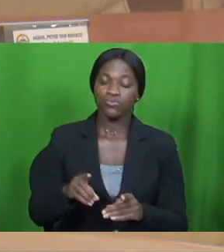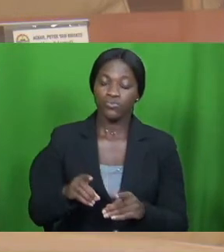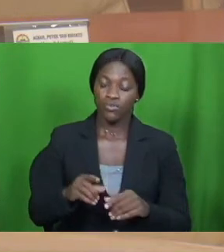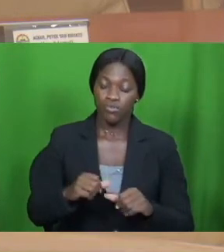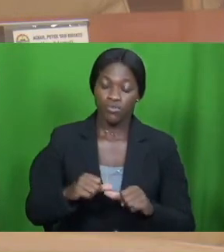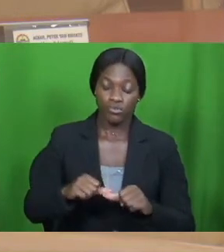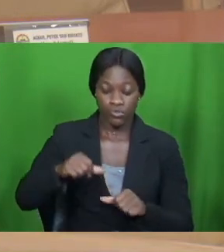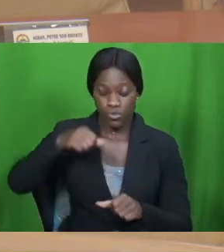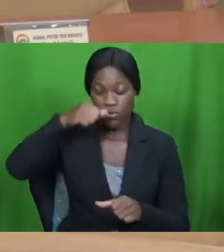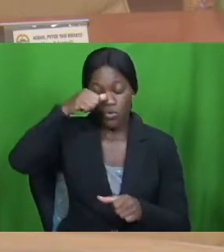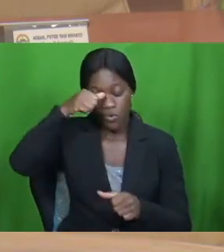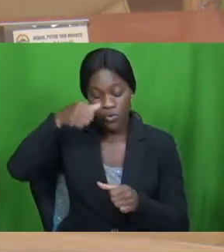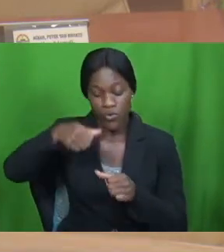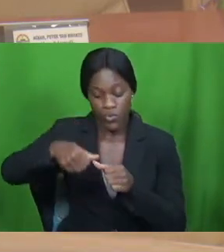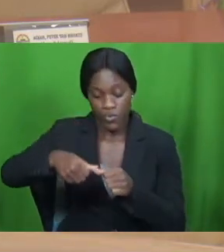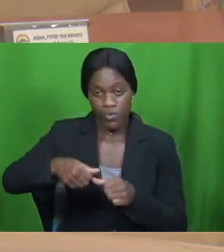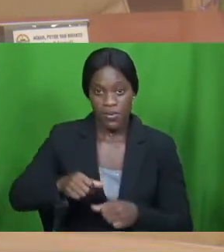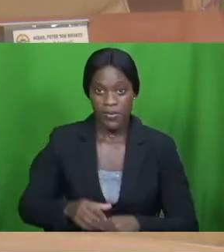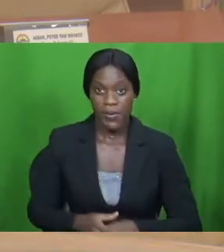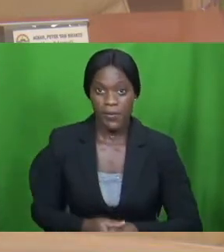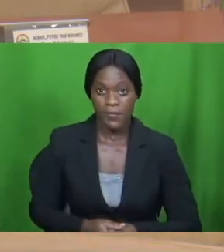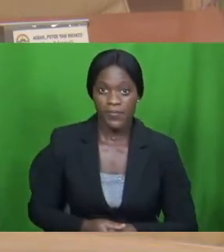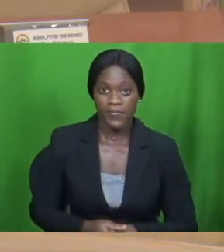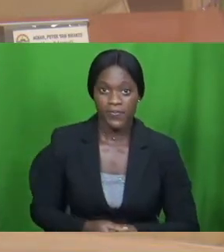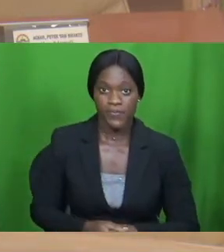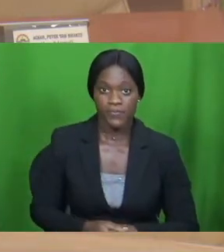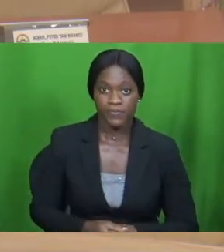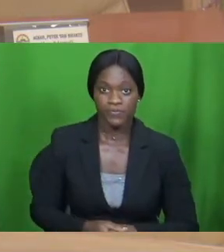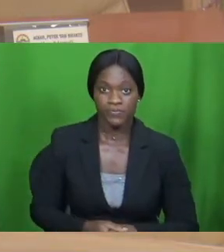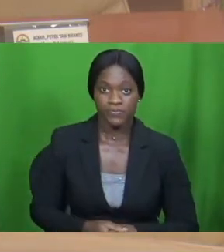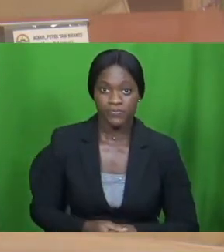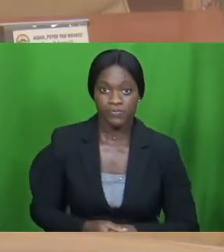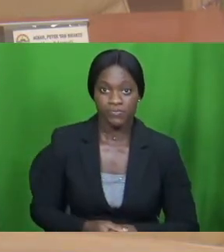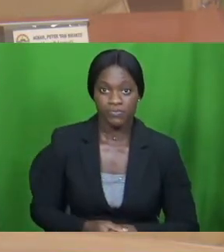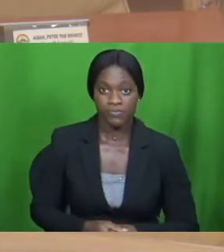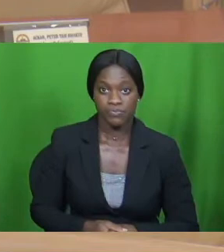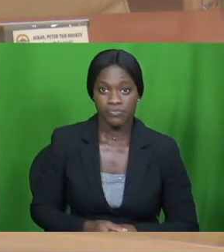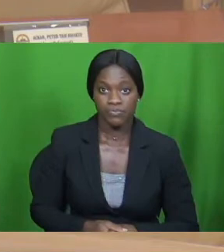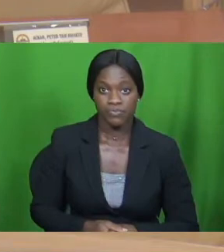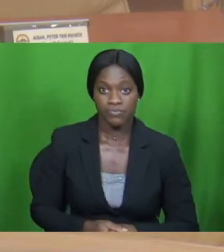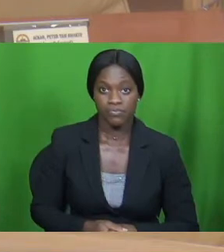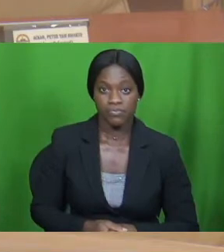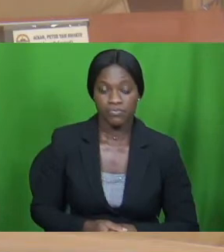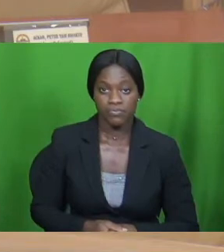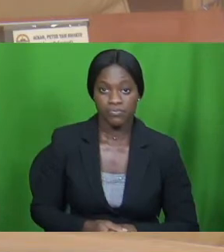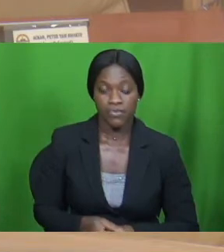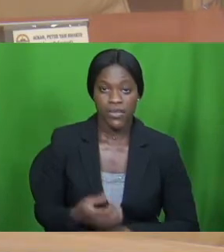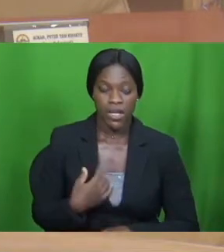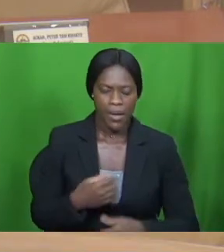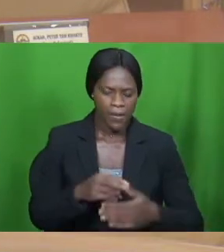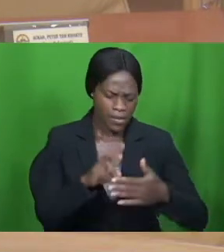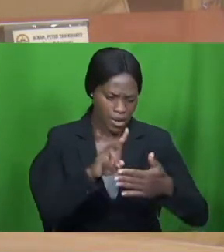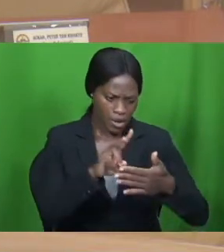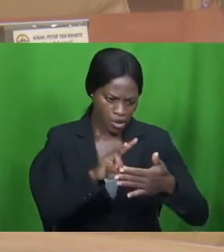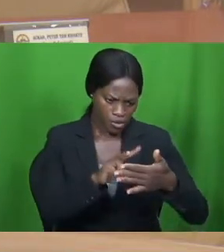vivid. And in reading the tribute,